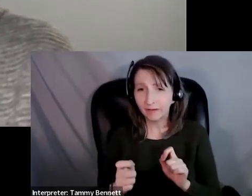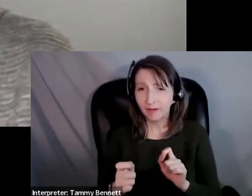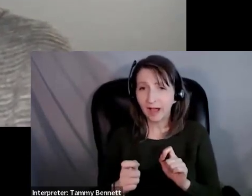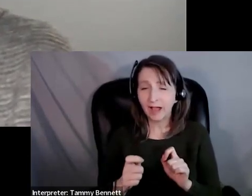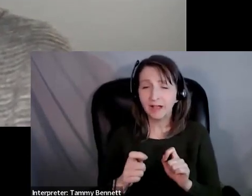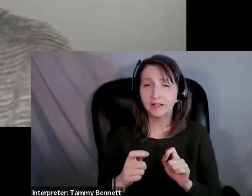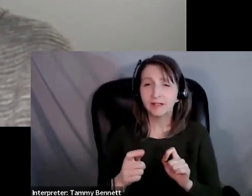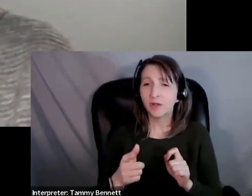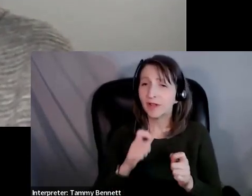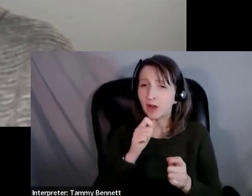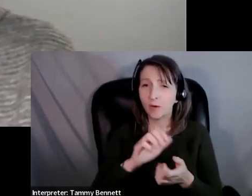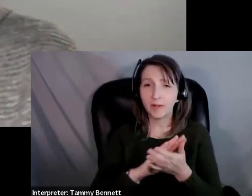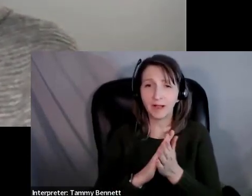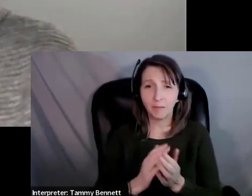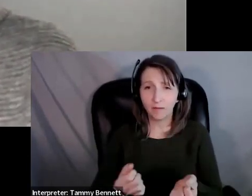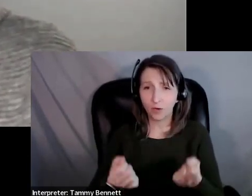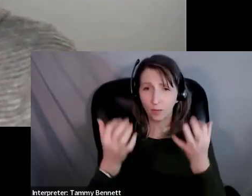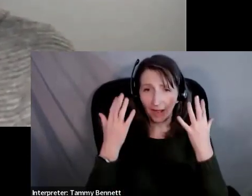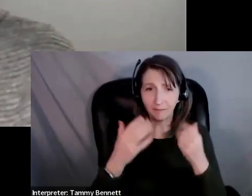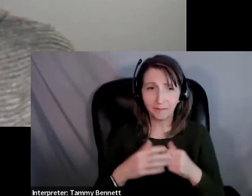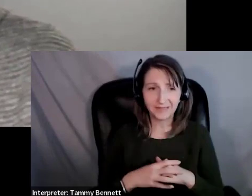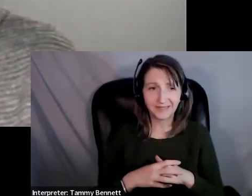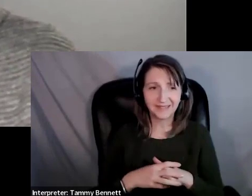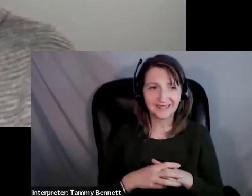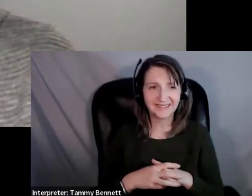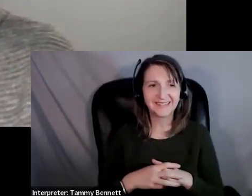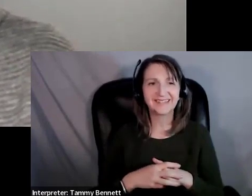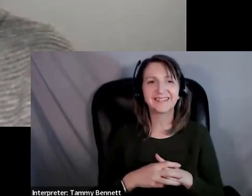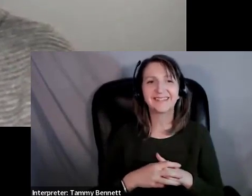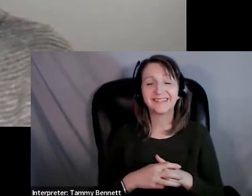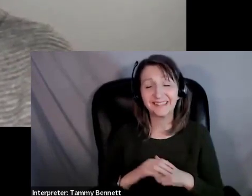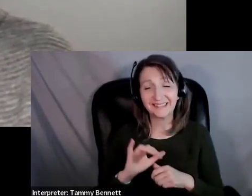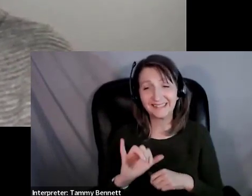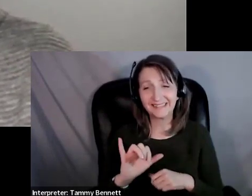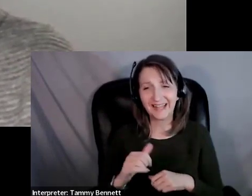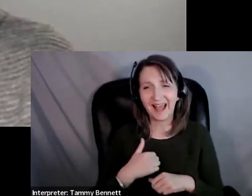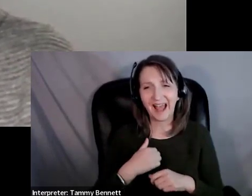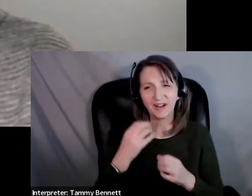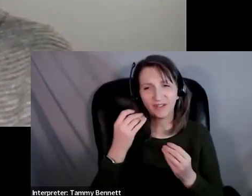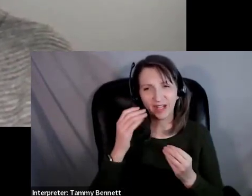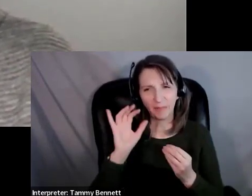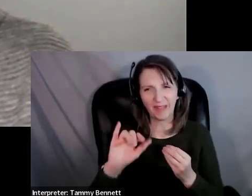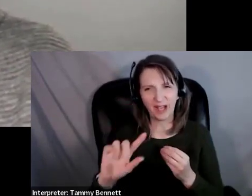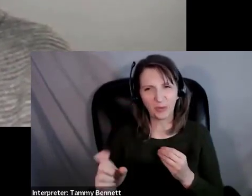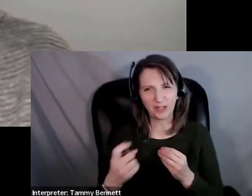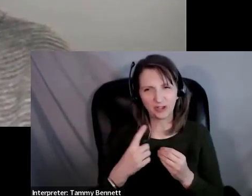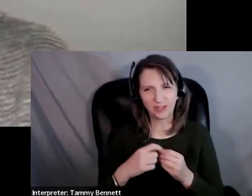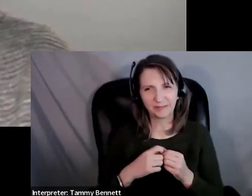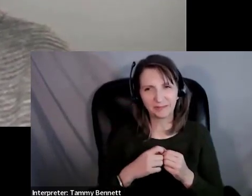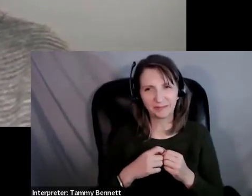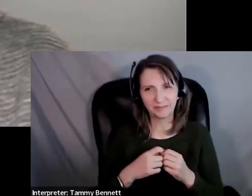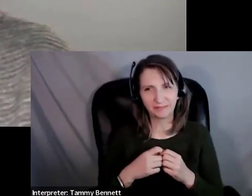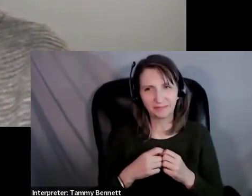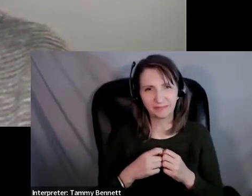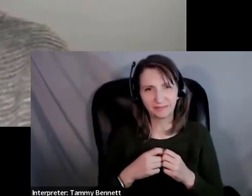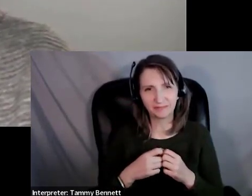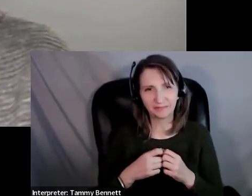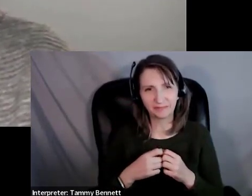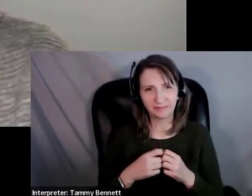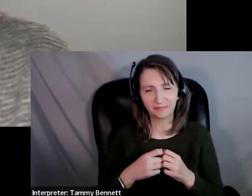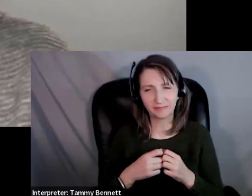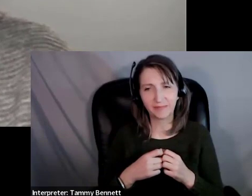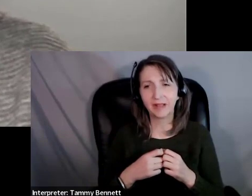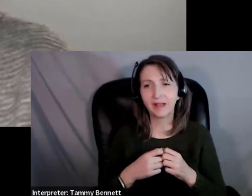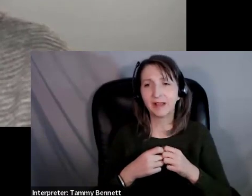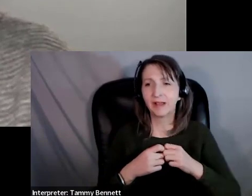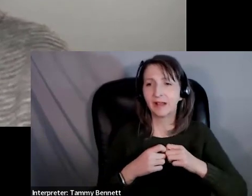That is a very tricky one. I feel like I'm gonna have to think about that and have to reply back. Um, are AAC pictures for signs stagnant or